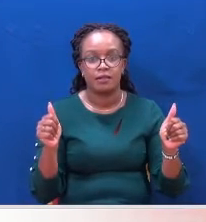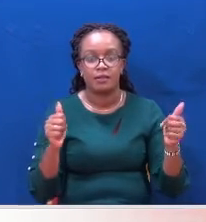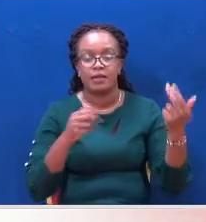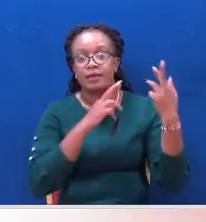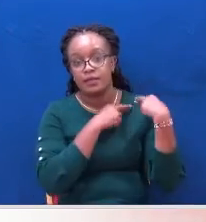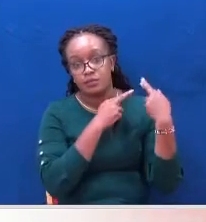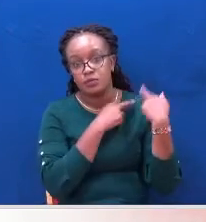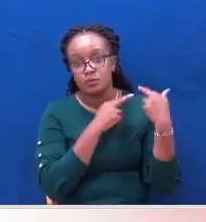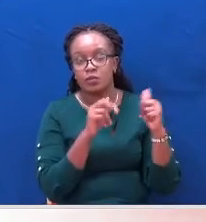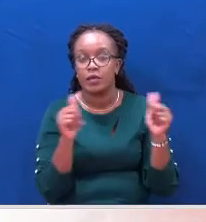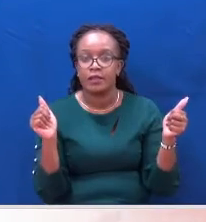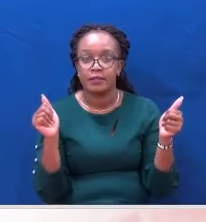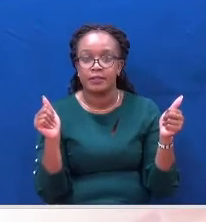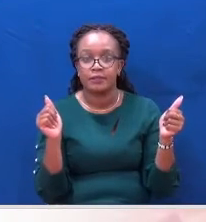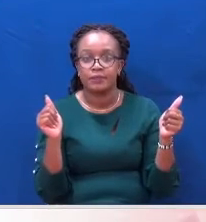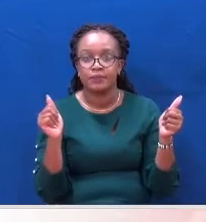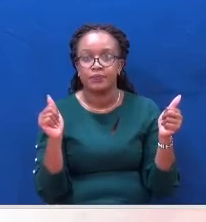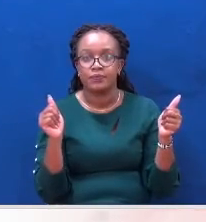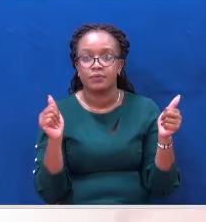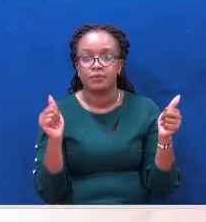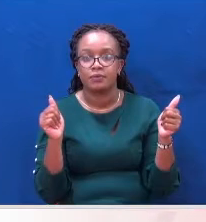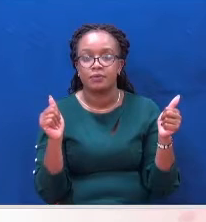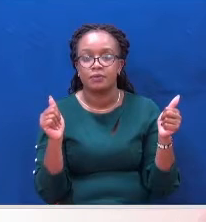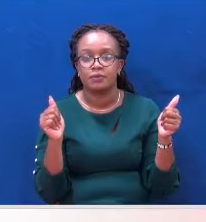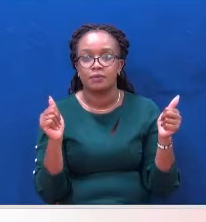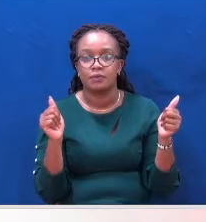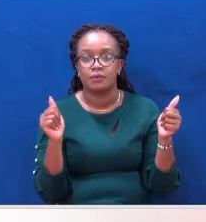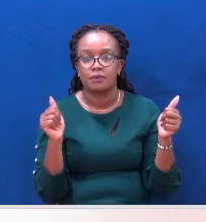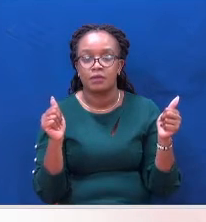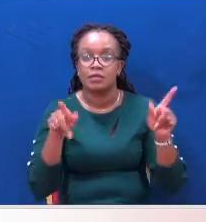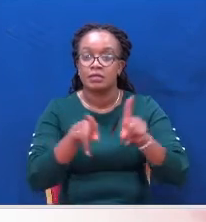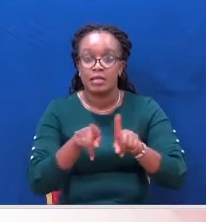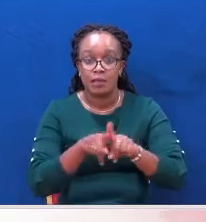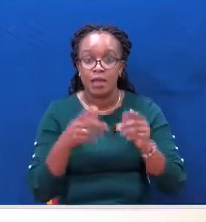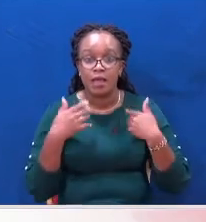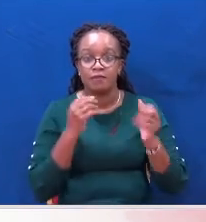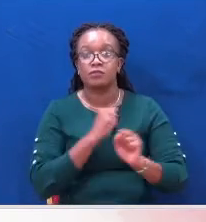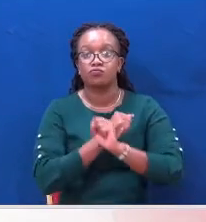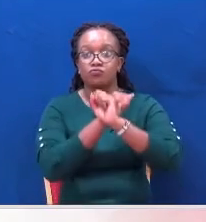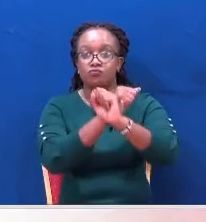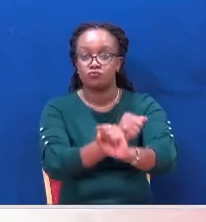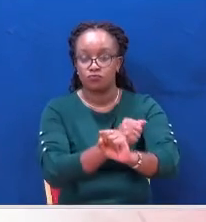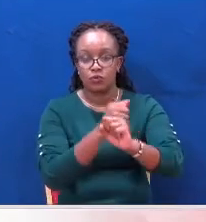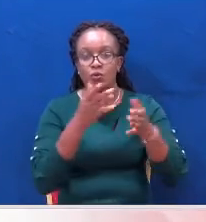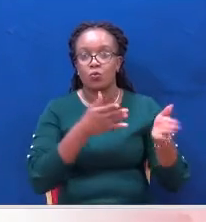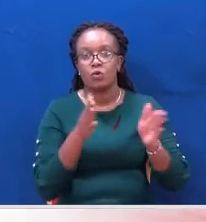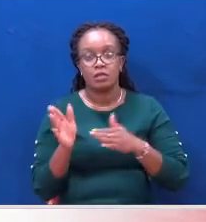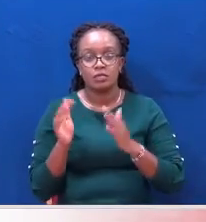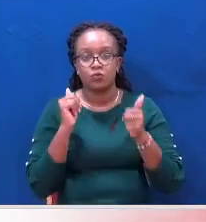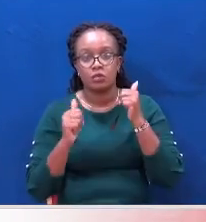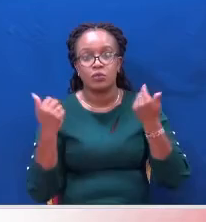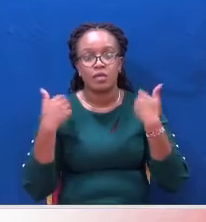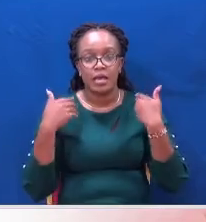responsibly and in full fidelity with the preventative measures put in place to